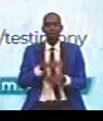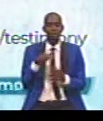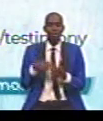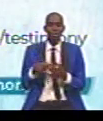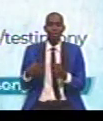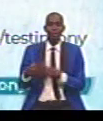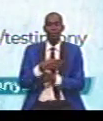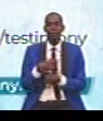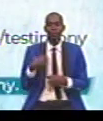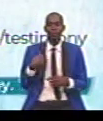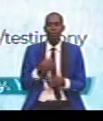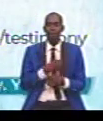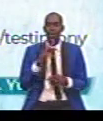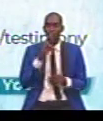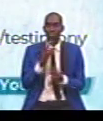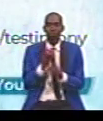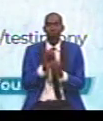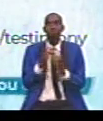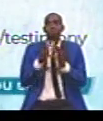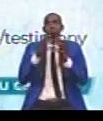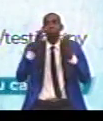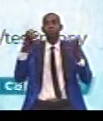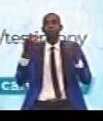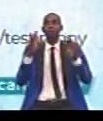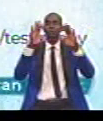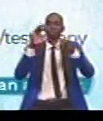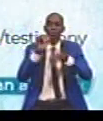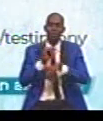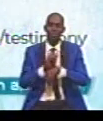an avalanche of miracles.